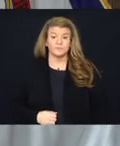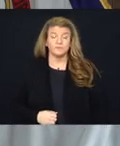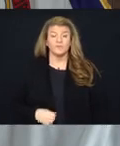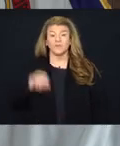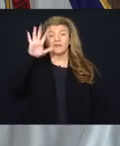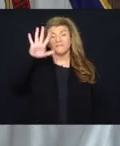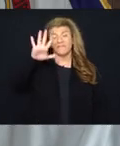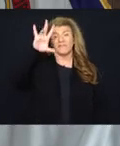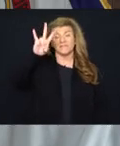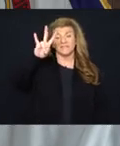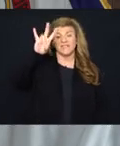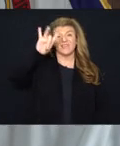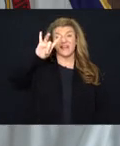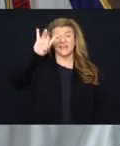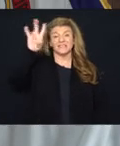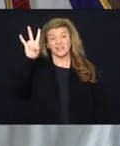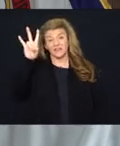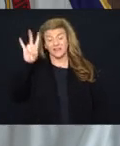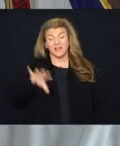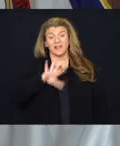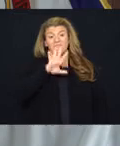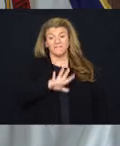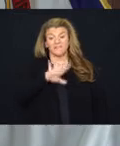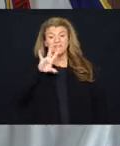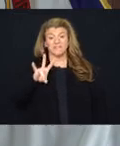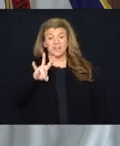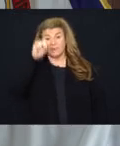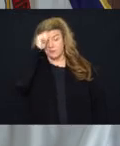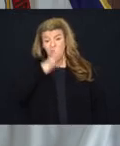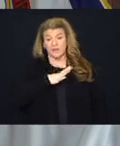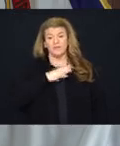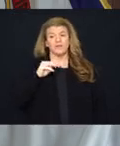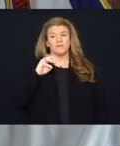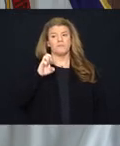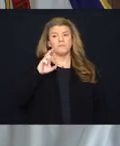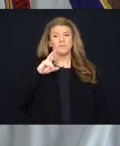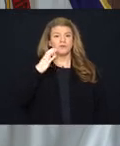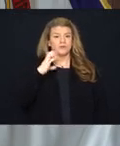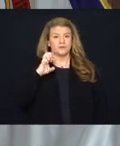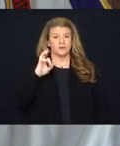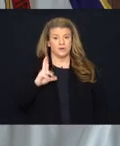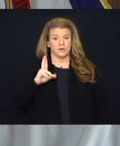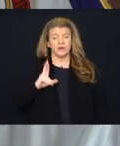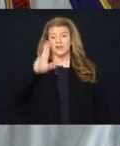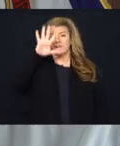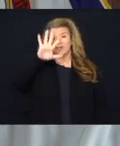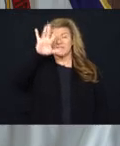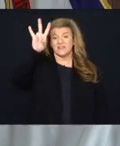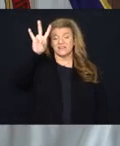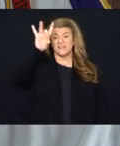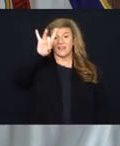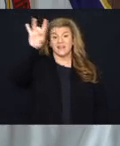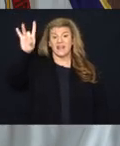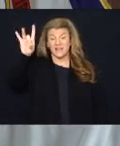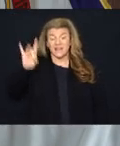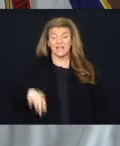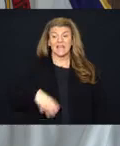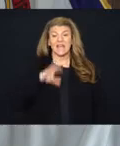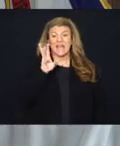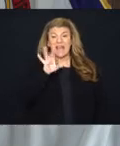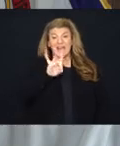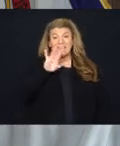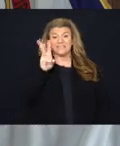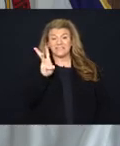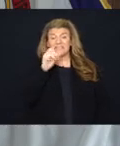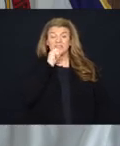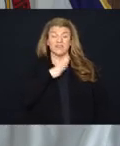The 5,787th death, a 57-year-old male from Mercer County. The 5,788th death, an